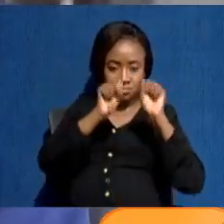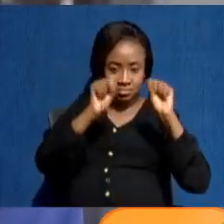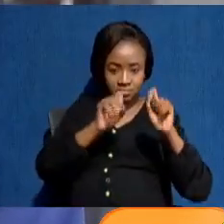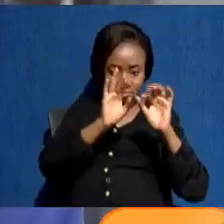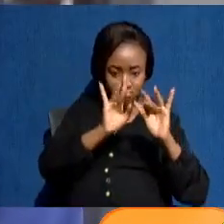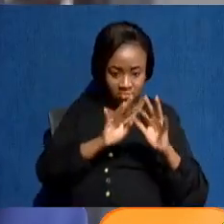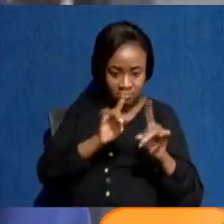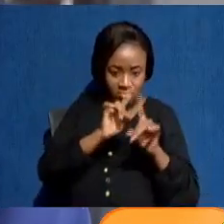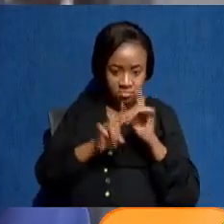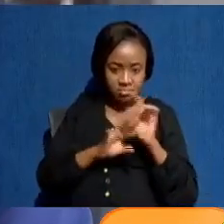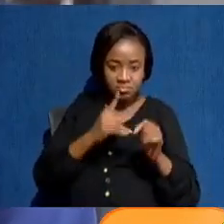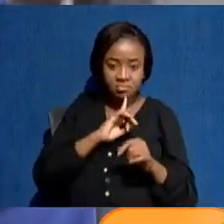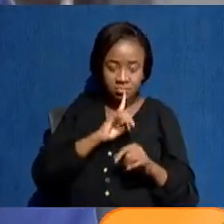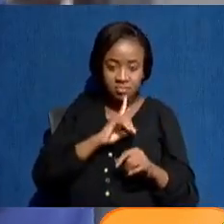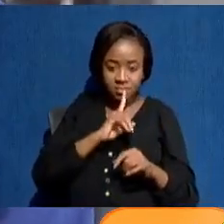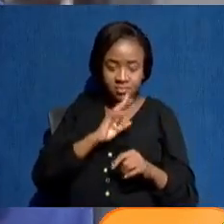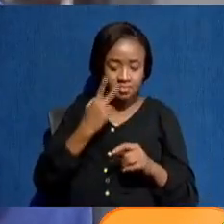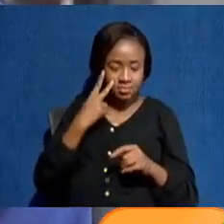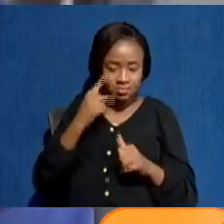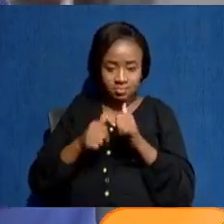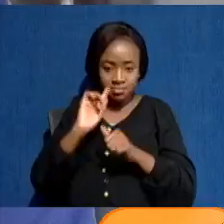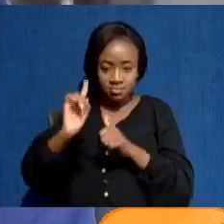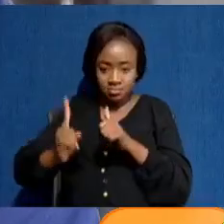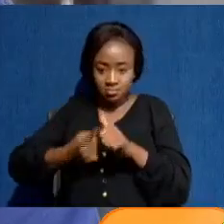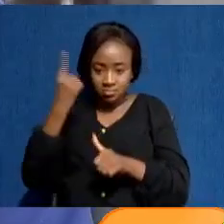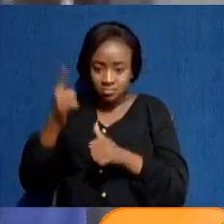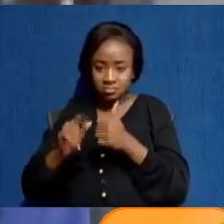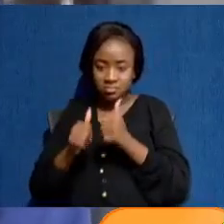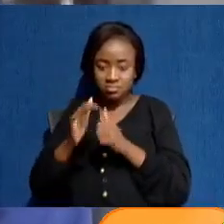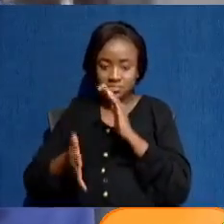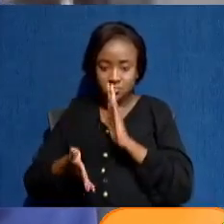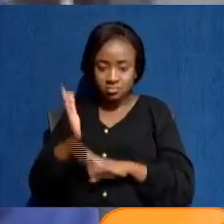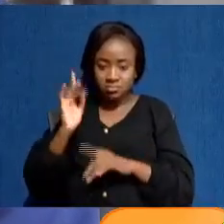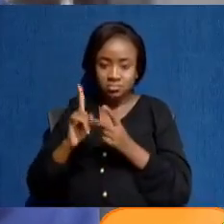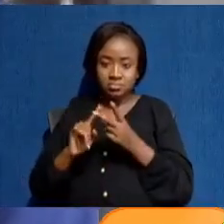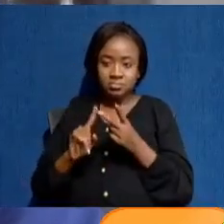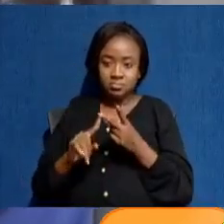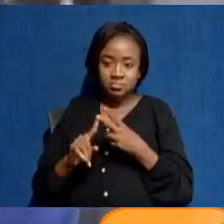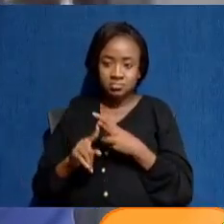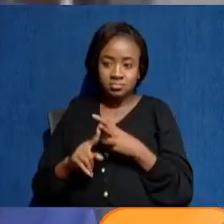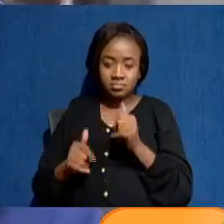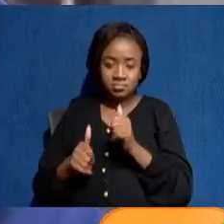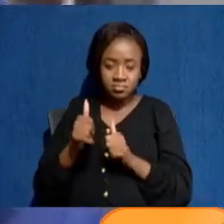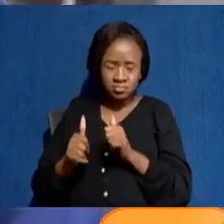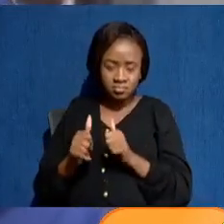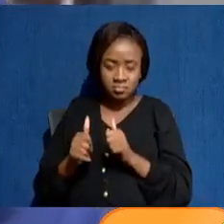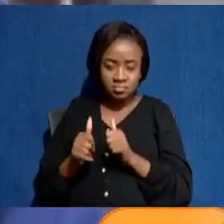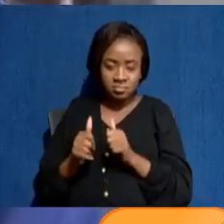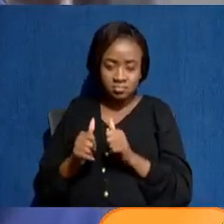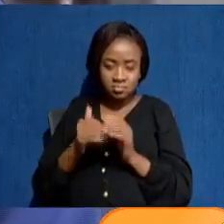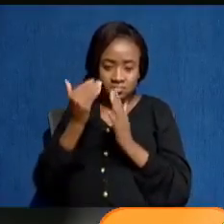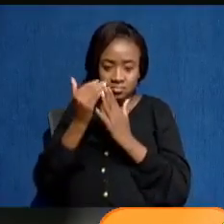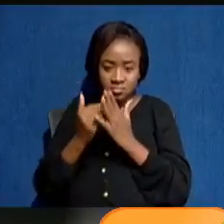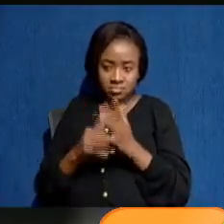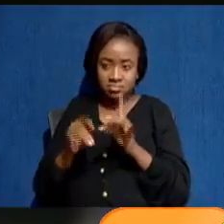in forms of priority, which one is emergency, which one is a fast delivery, which one is a scheduled